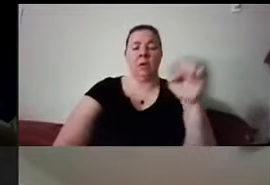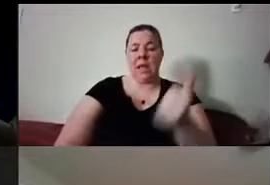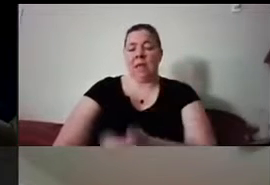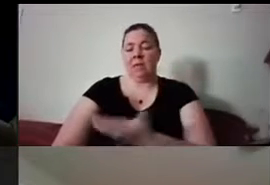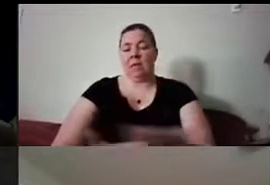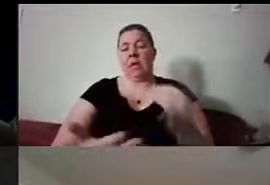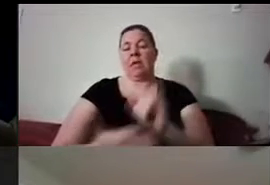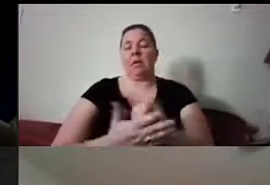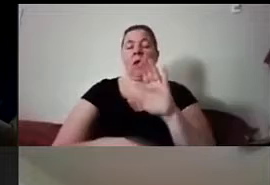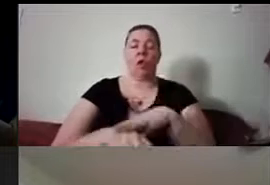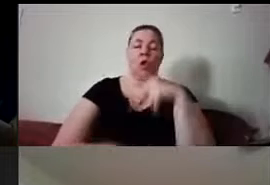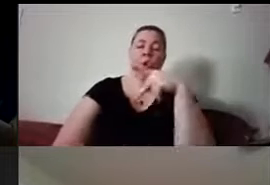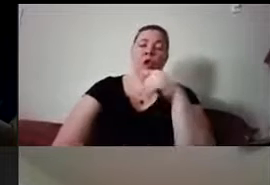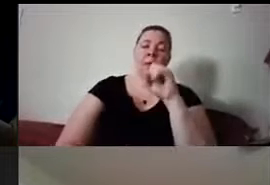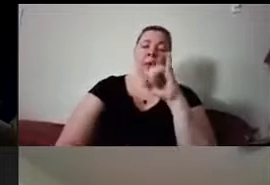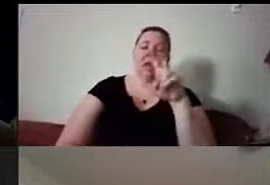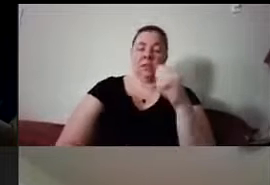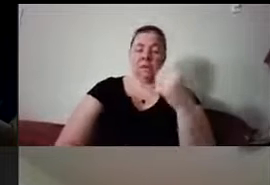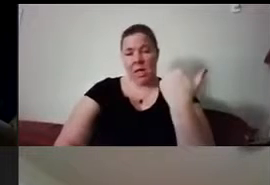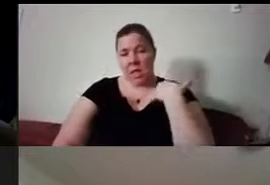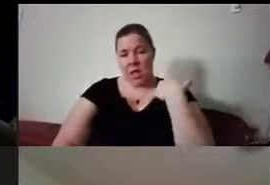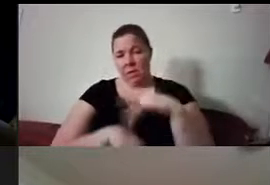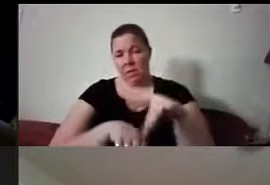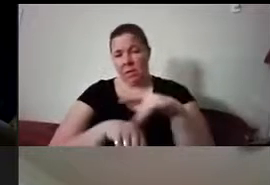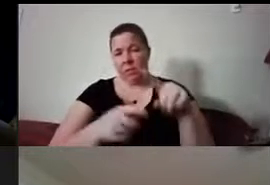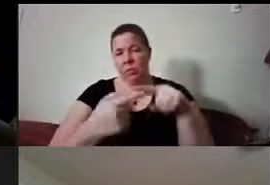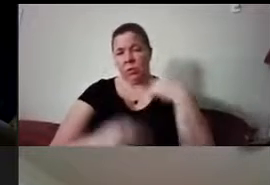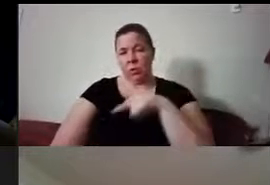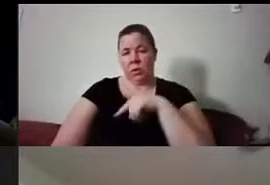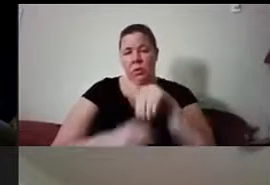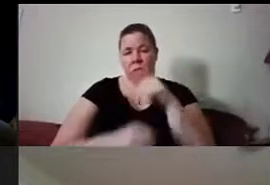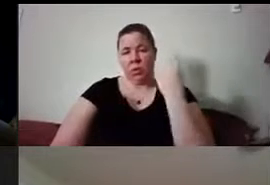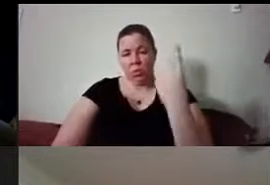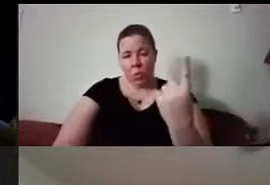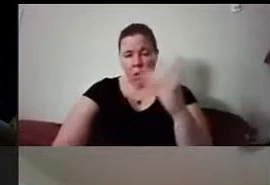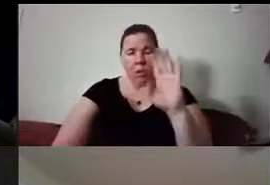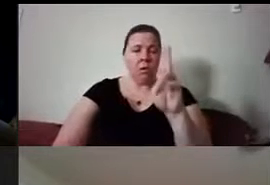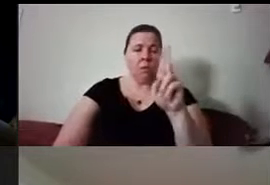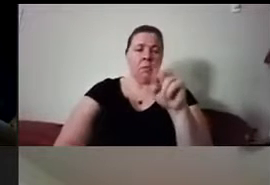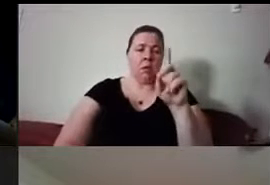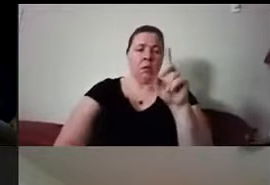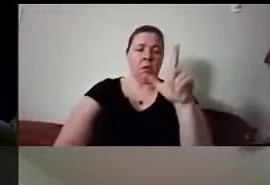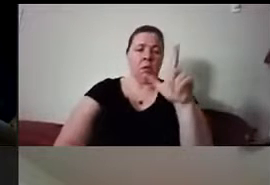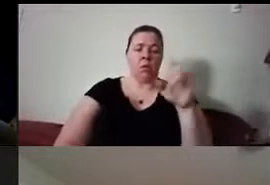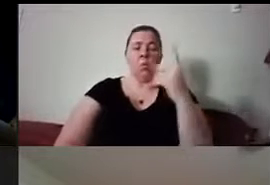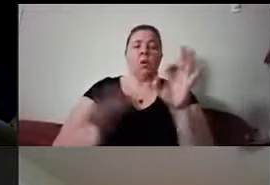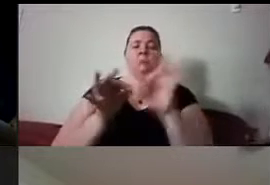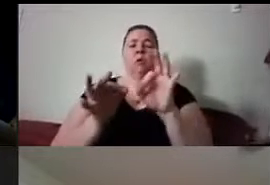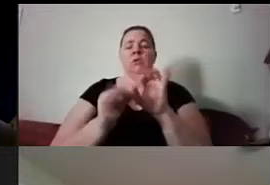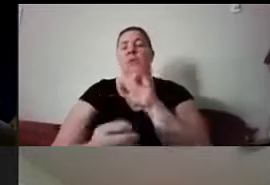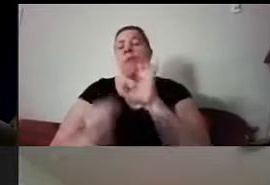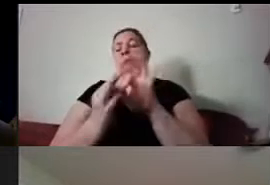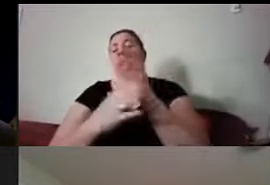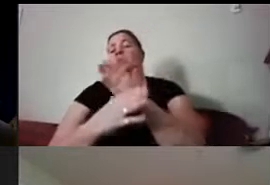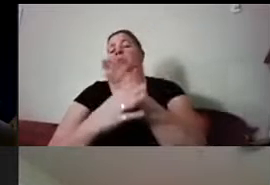Onpassive has is going to be available to us in one bundle at one price between $100 and $250